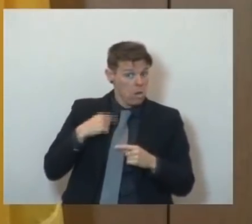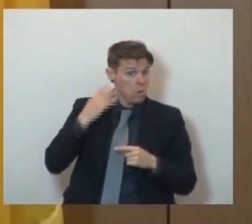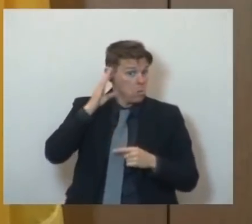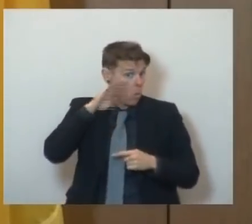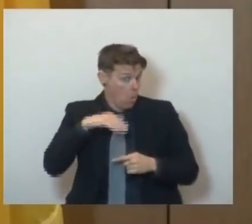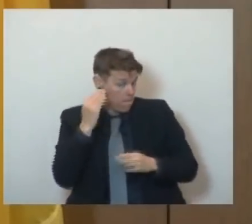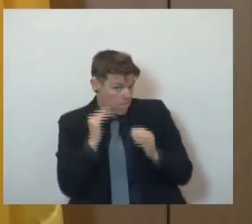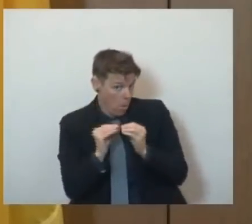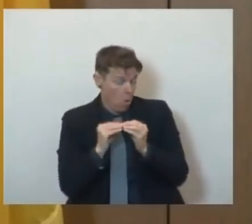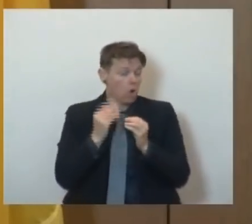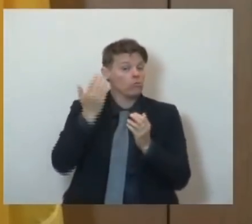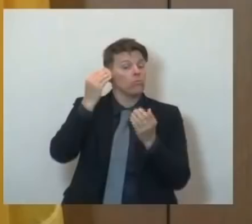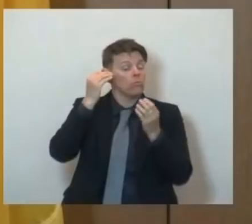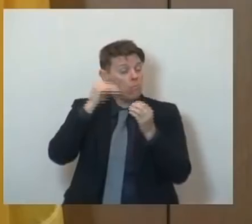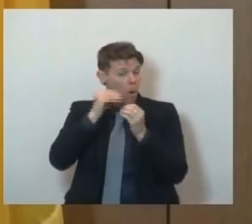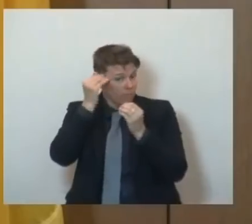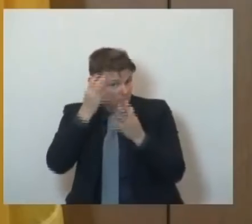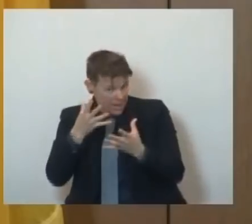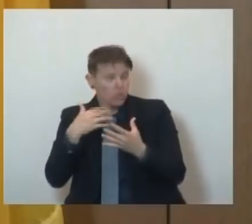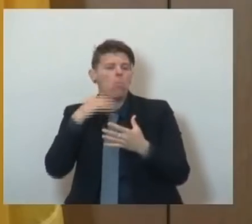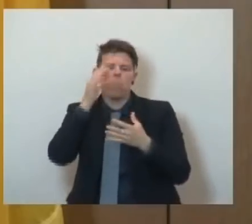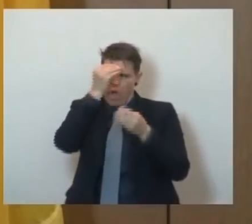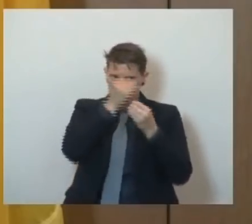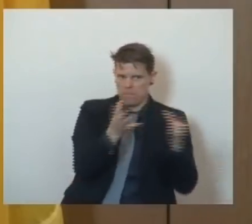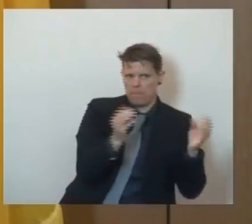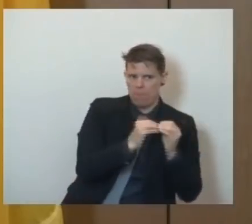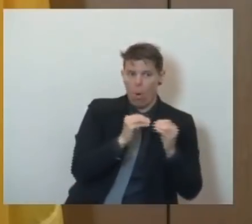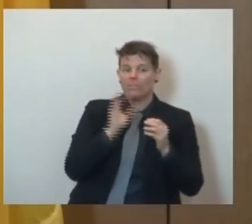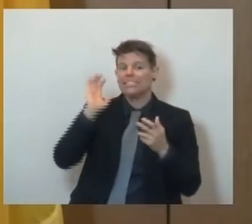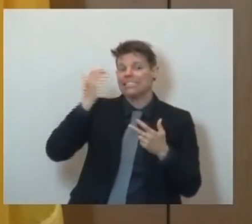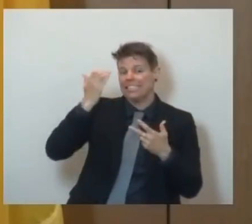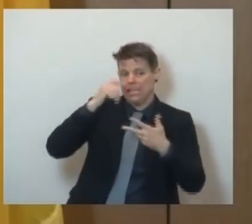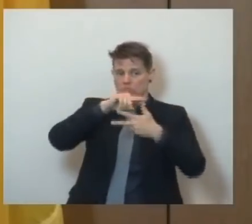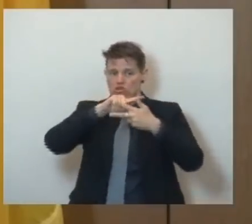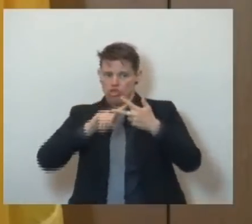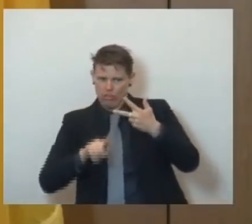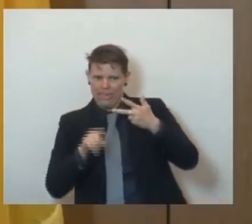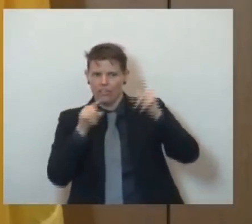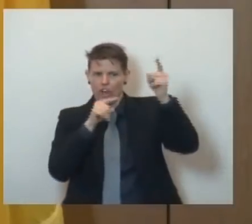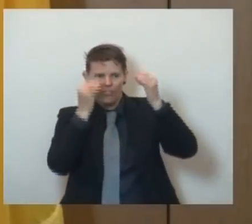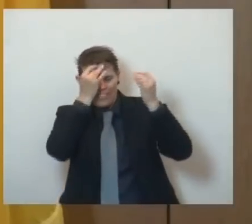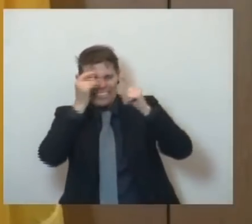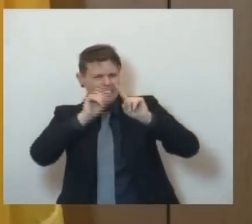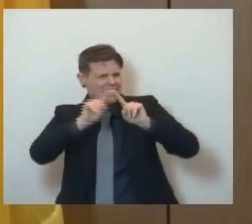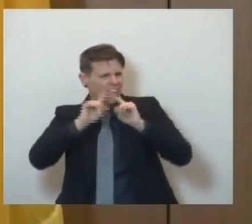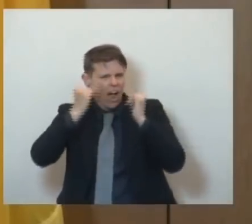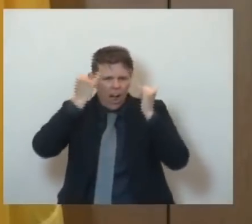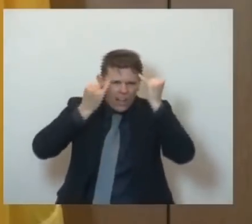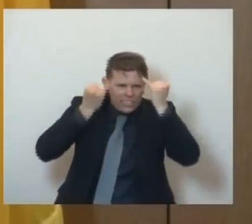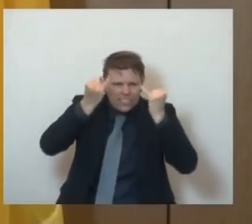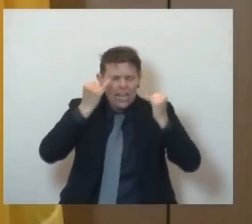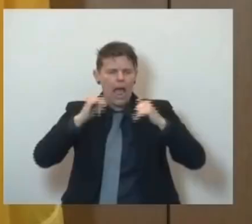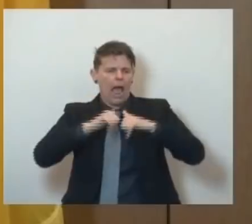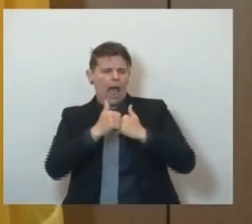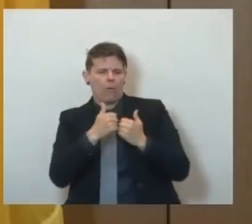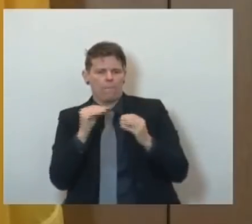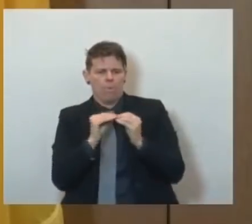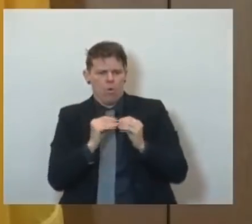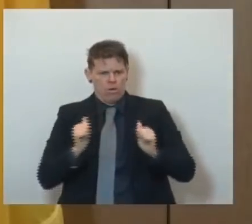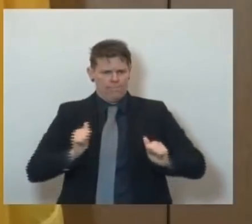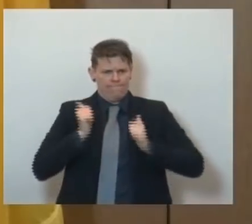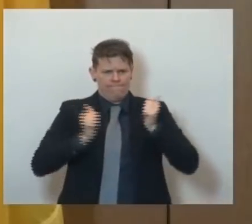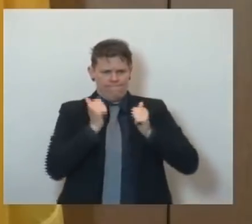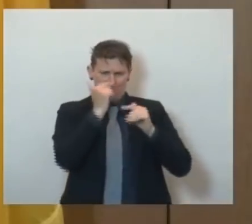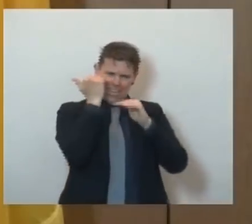It seems to me that those localities are looking at ways for us to be more assertive in restricting